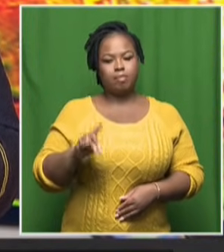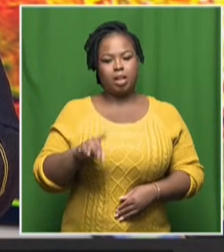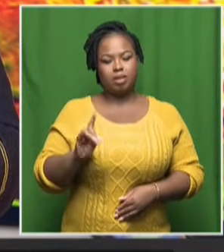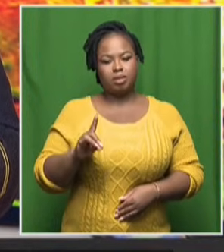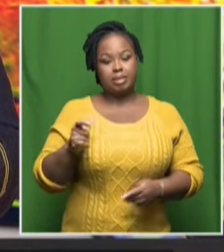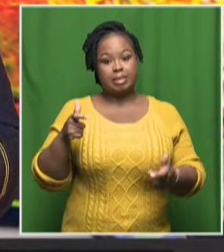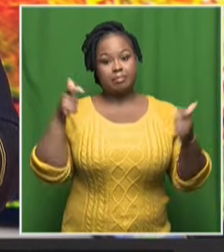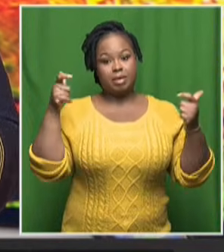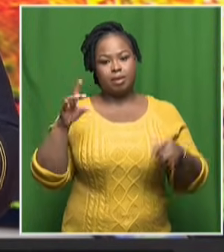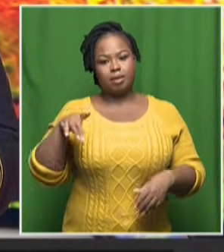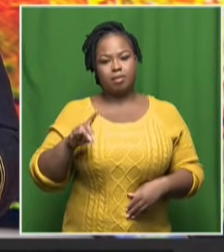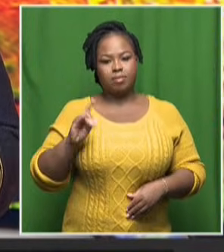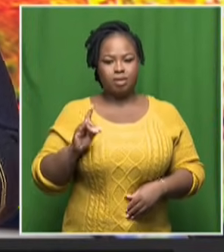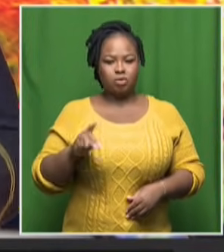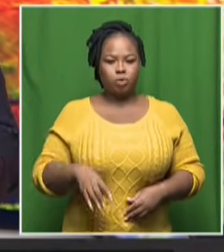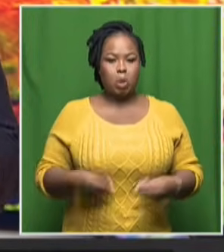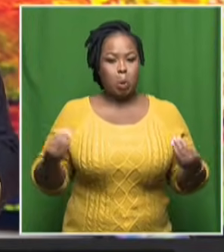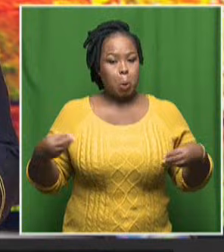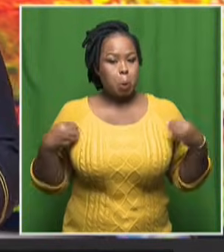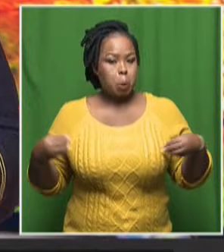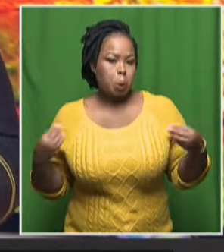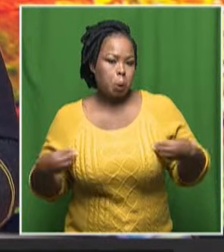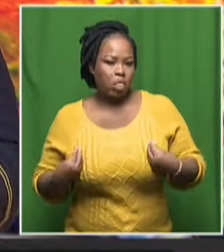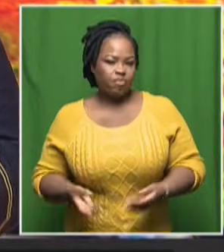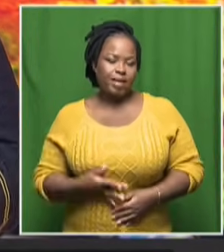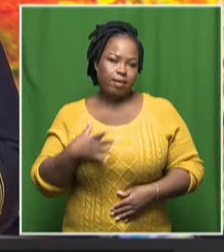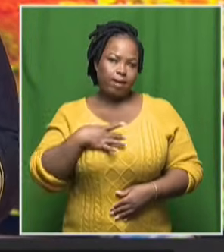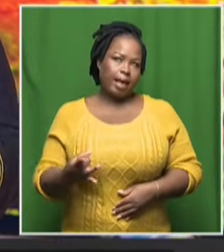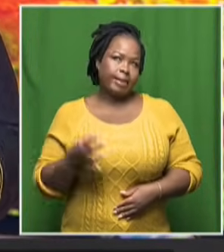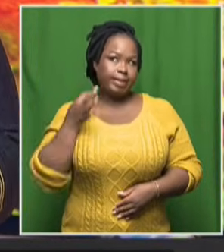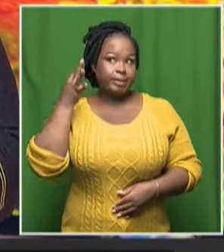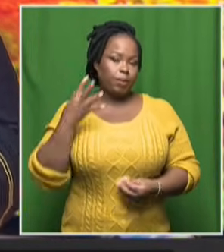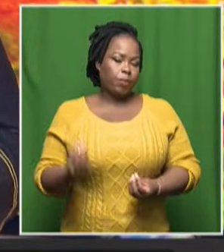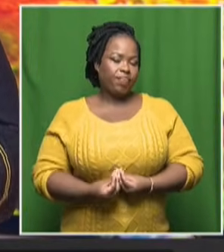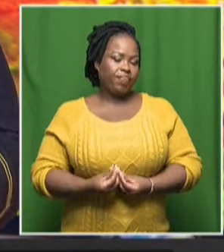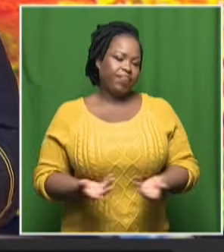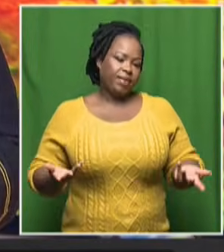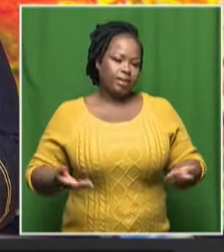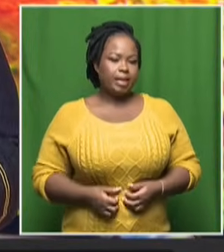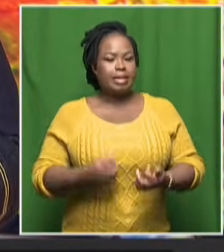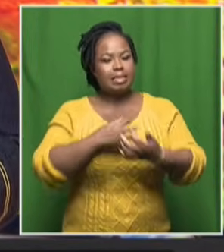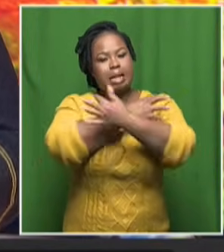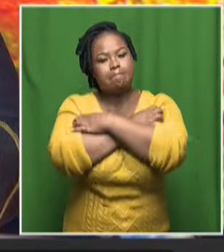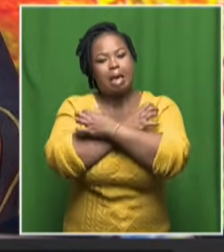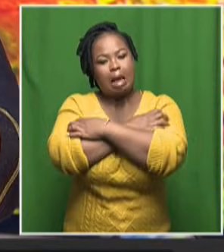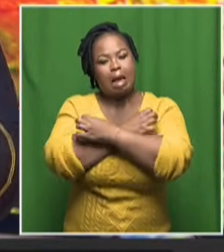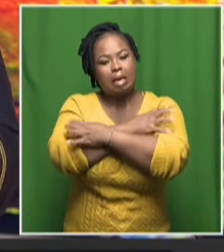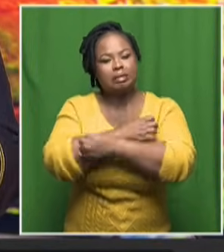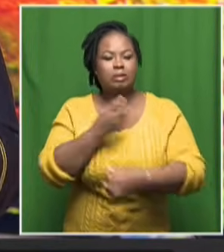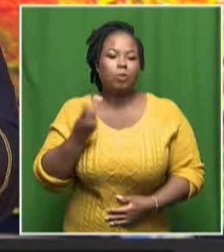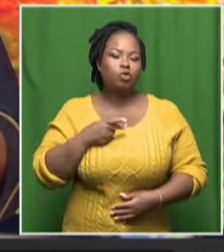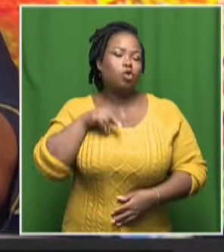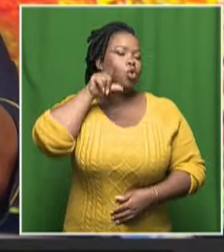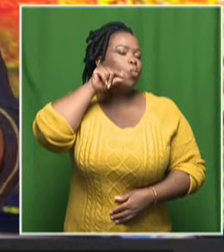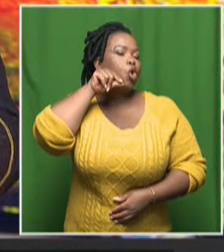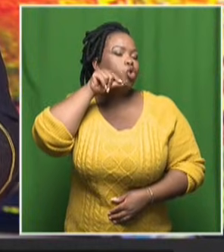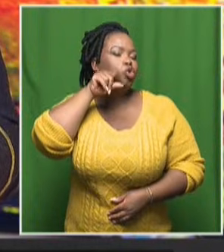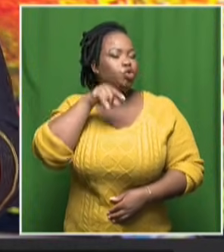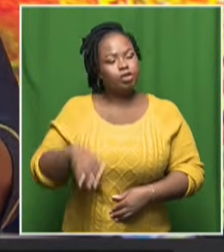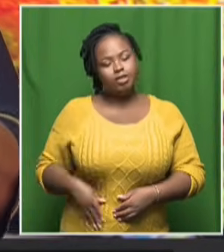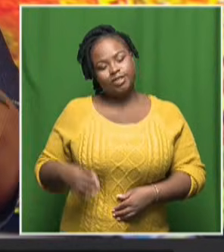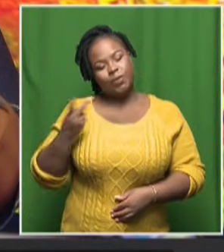the big animals. I mean, the monkeys like us, so, you know, they sing along. And then the bears are there and everything. The birds. But the birds. The